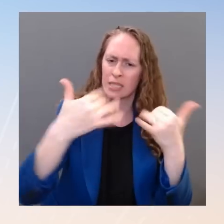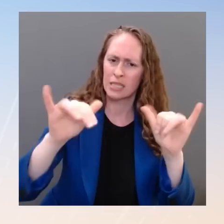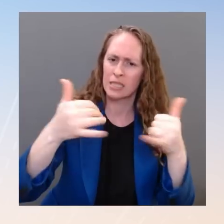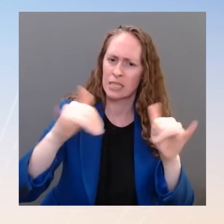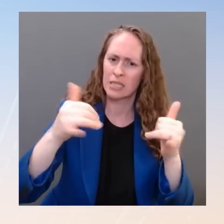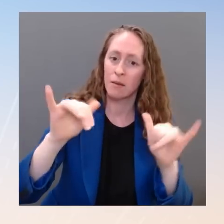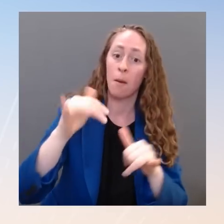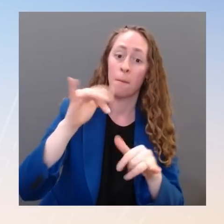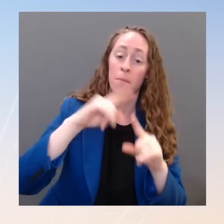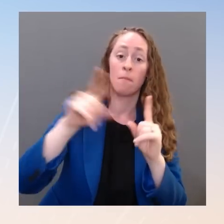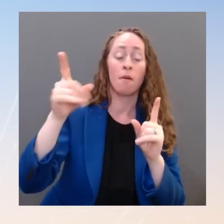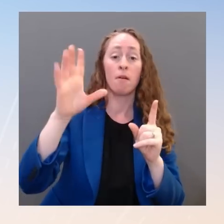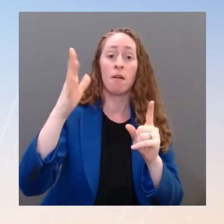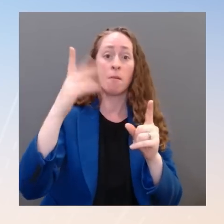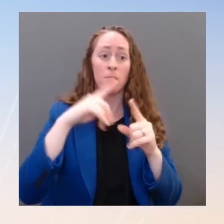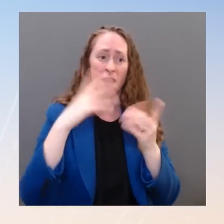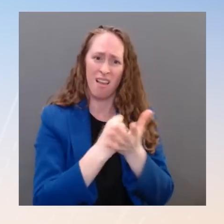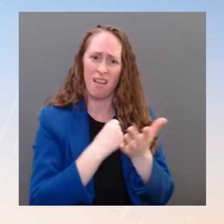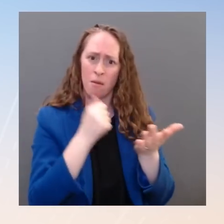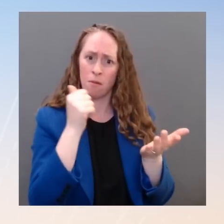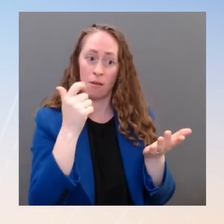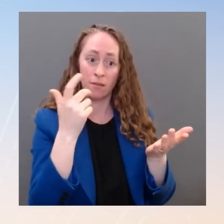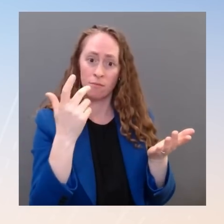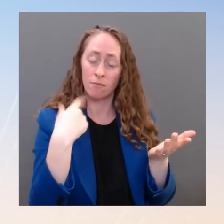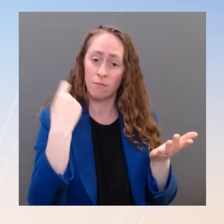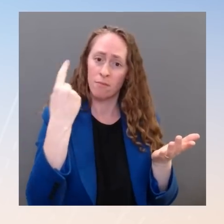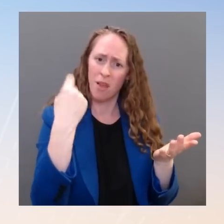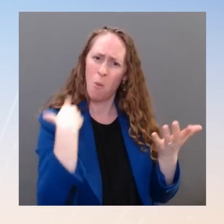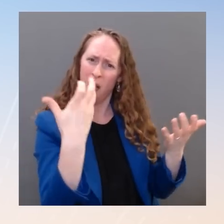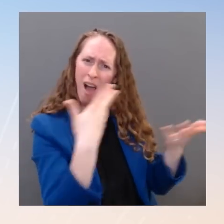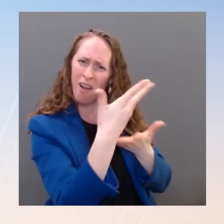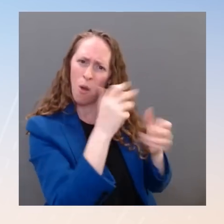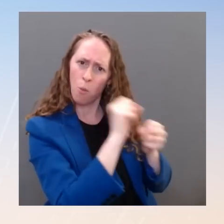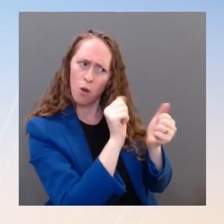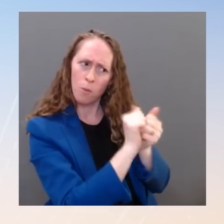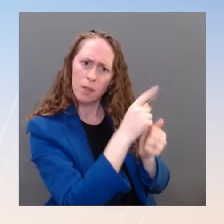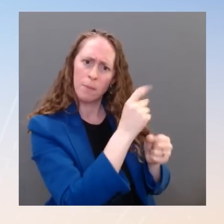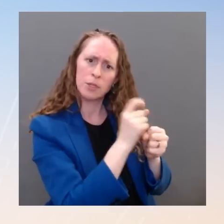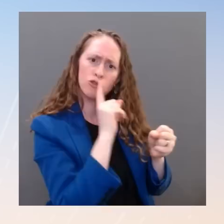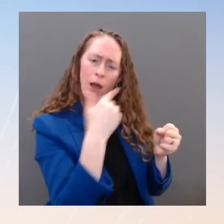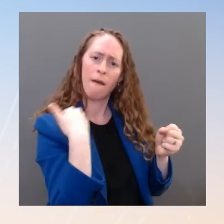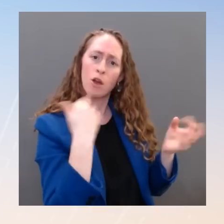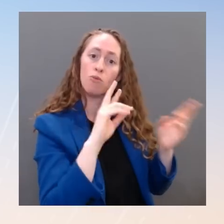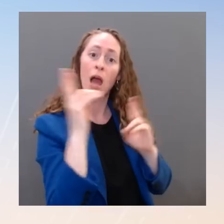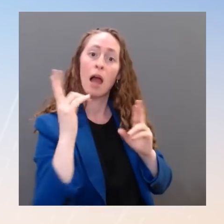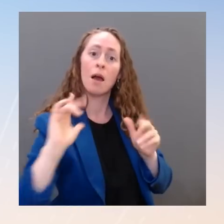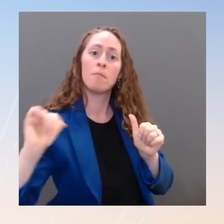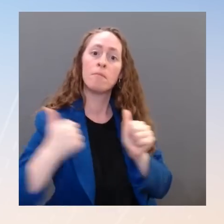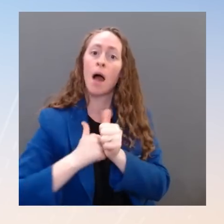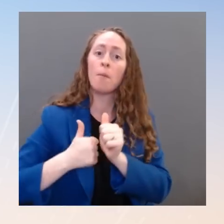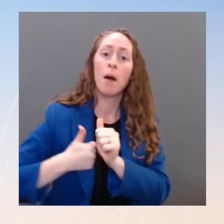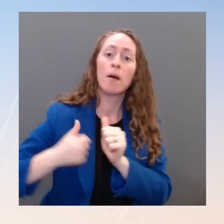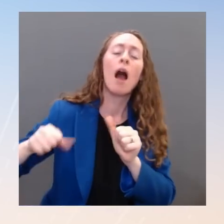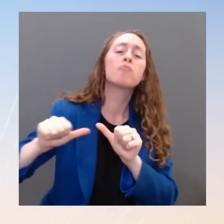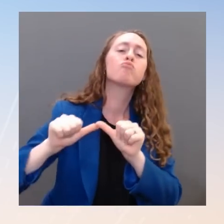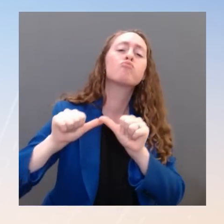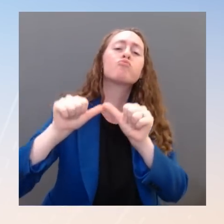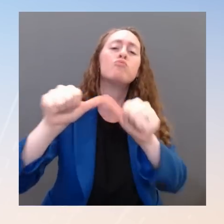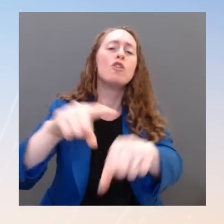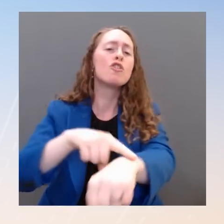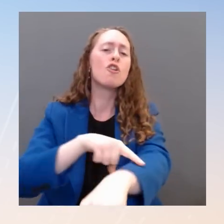we want to do that as quickly as possible. Go ahead. Thanks, Jen. A quick follow on student loans. Today, the president said that he is